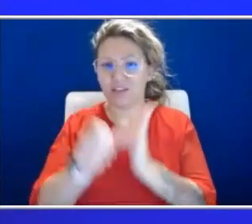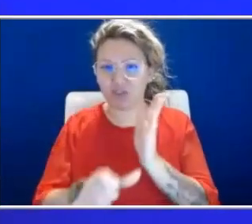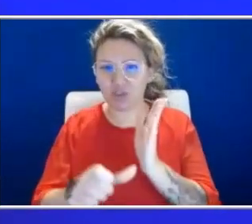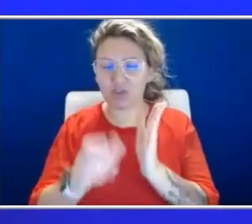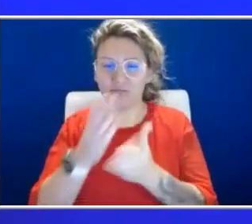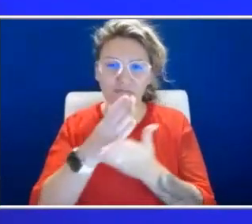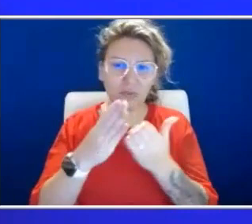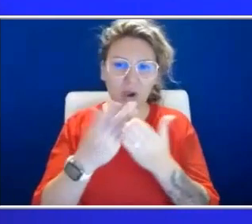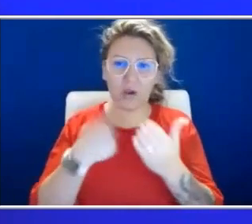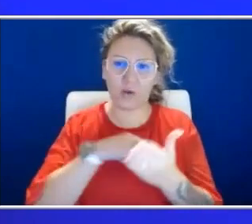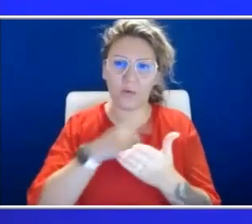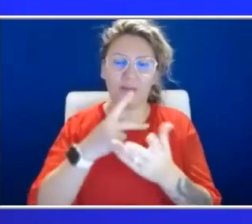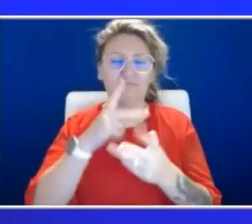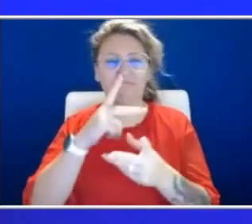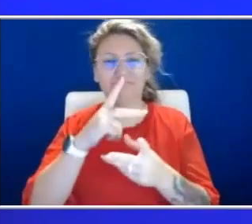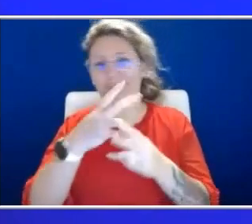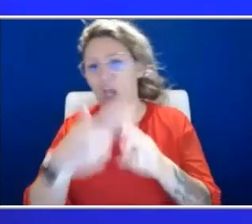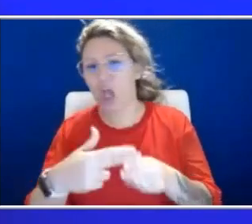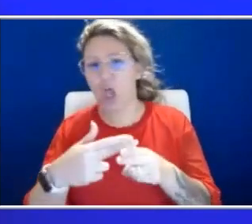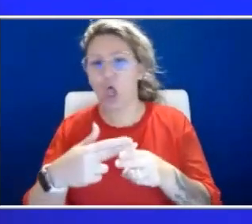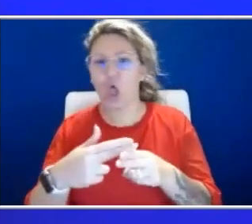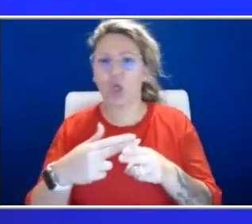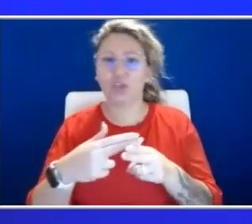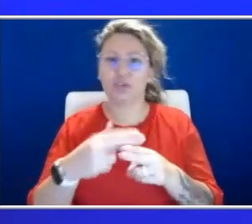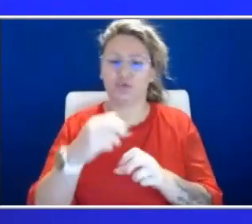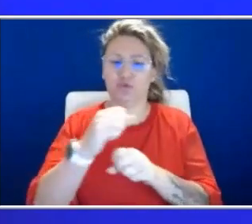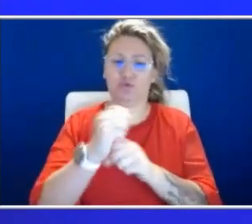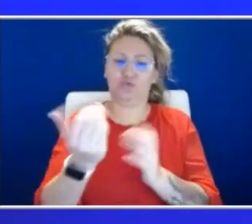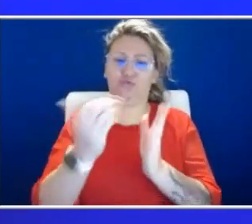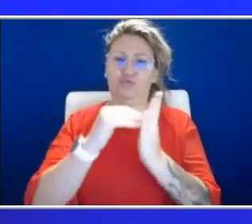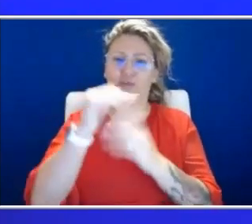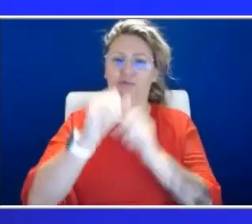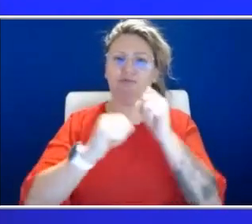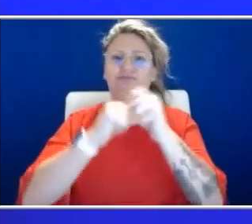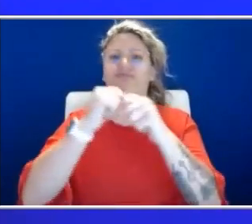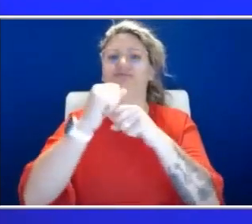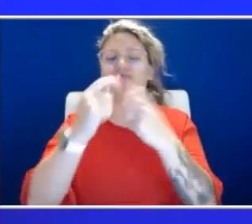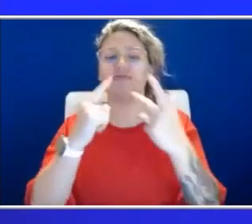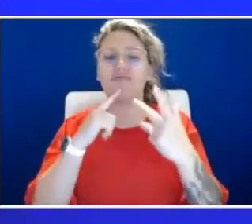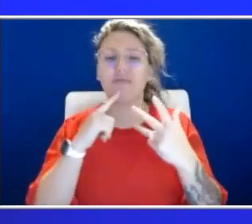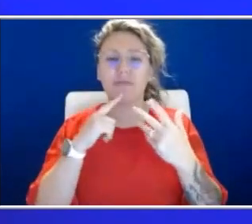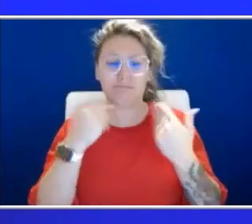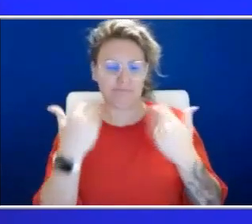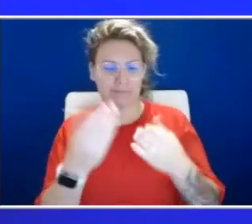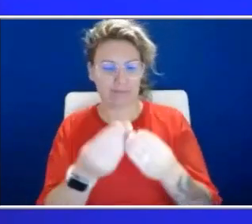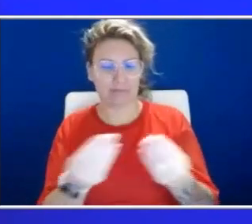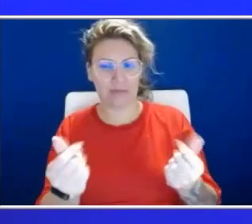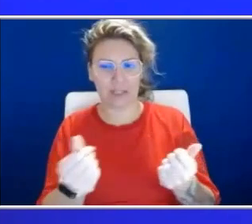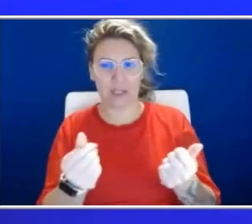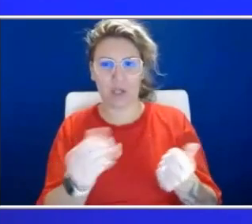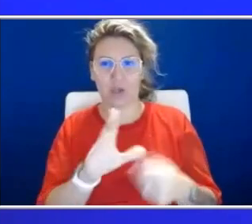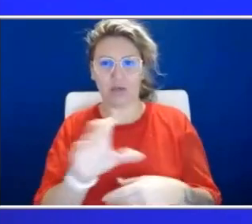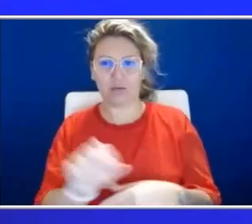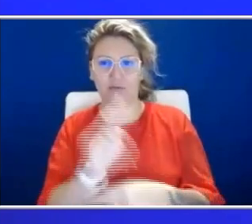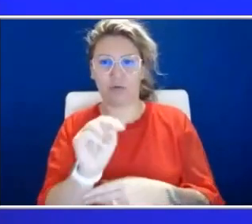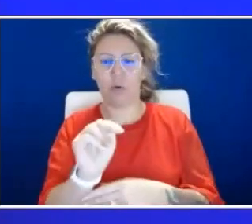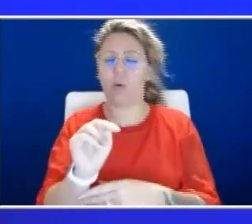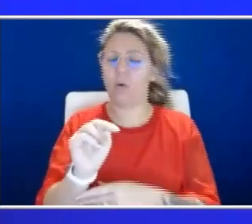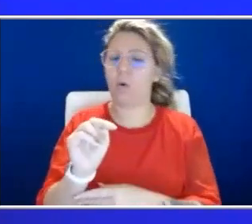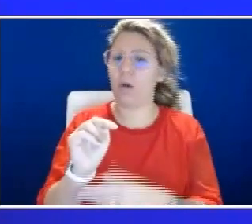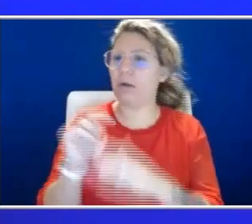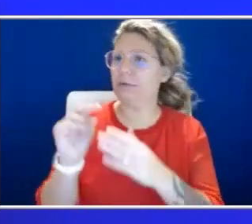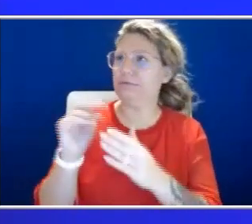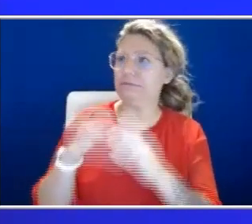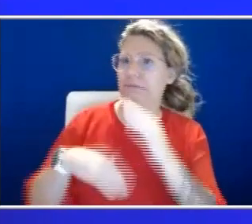call the reconstructive ladder, where you just close things, let things heal on its own, all the way up to where you can